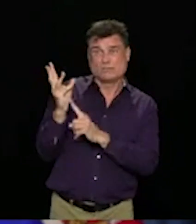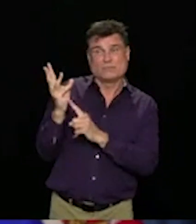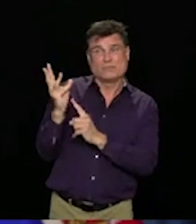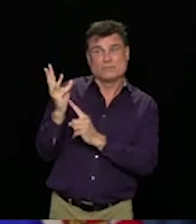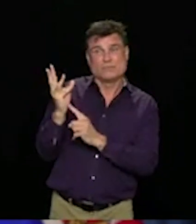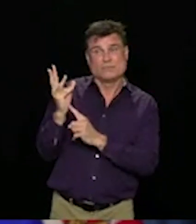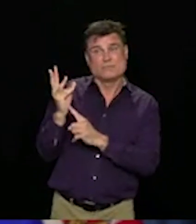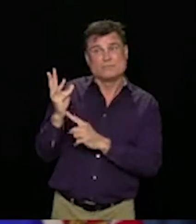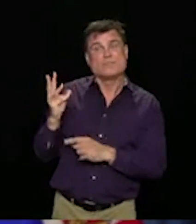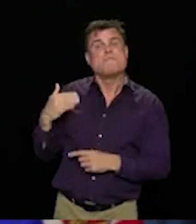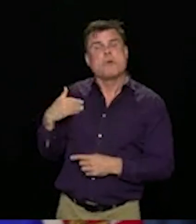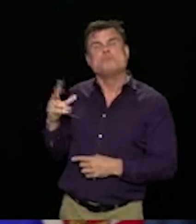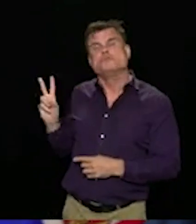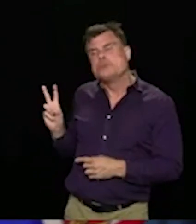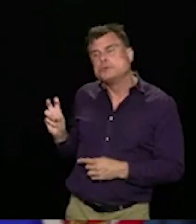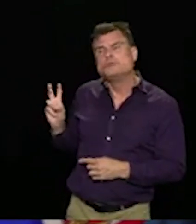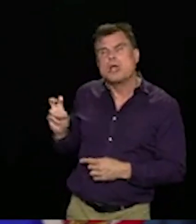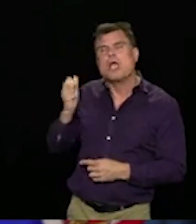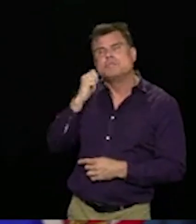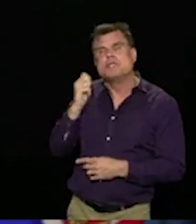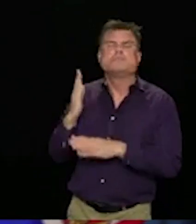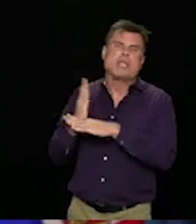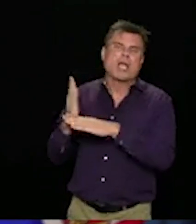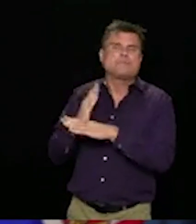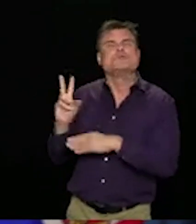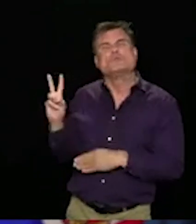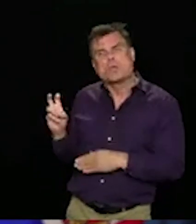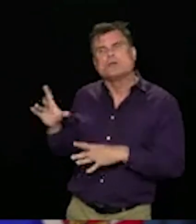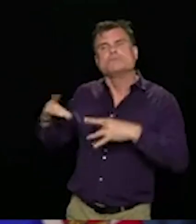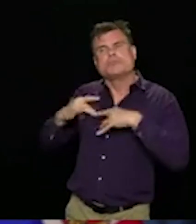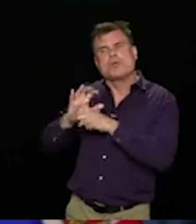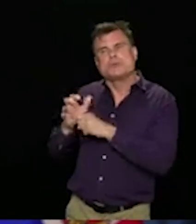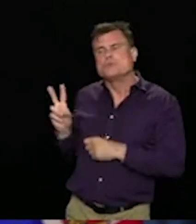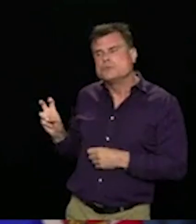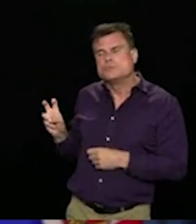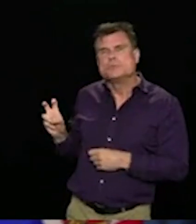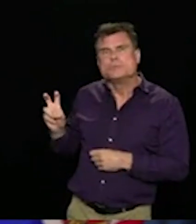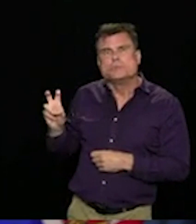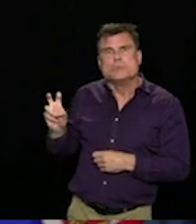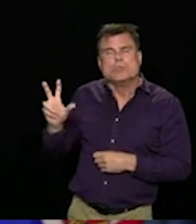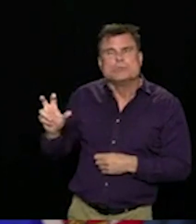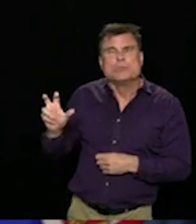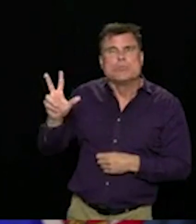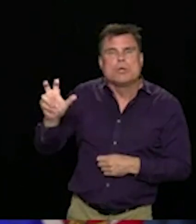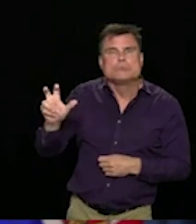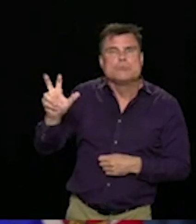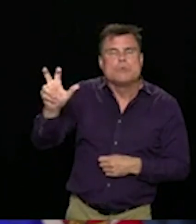State, they're profound for people. People are our friends, our neighbors, the people we're very close to,